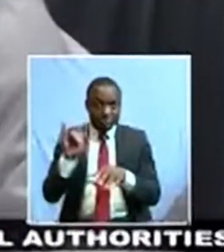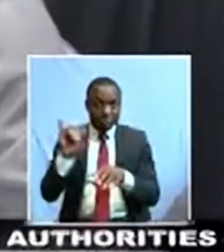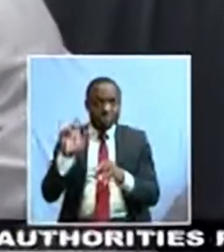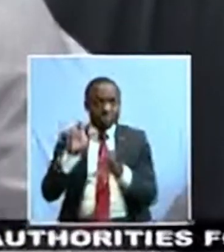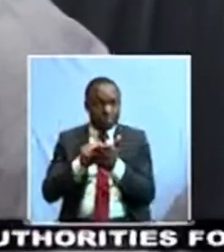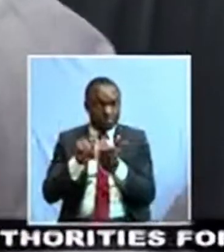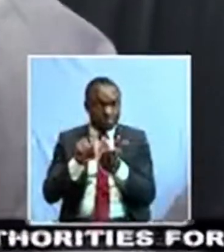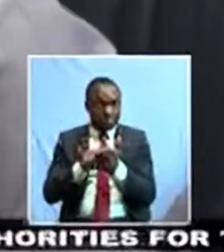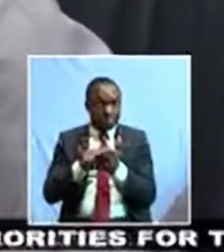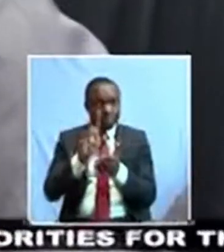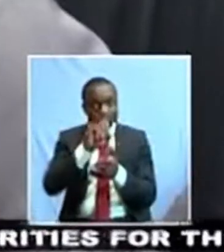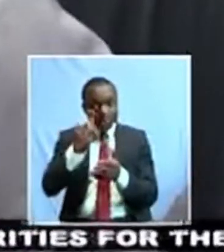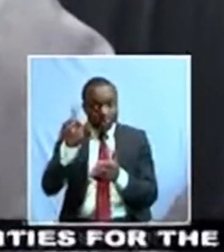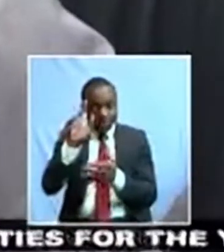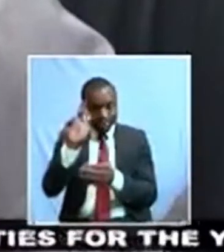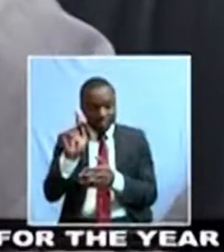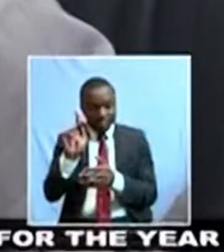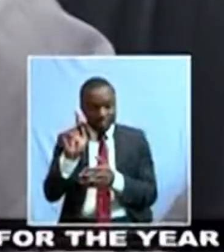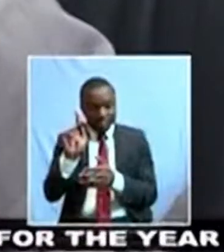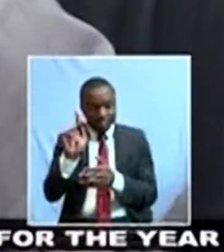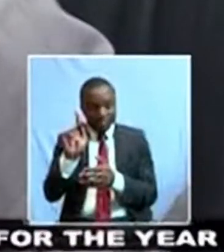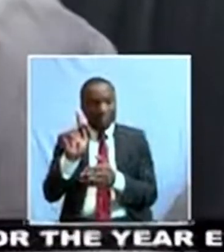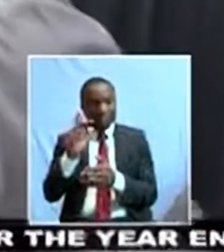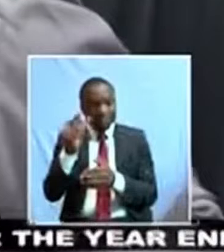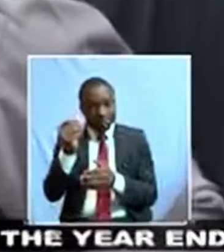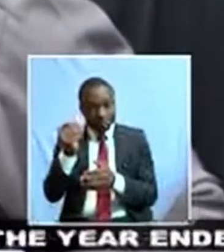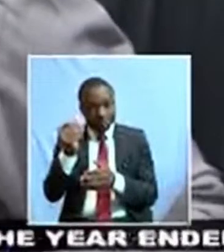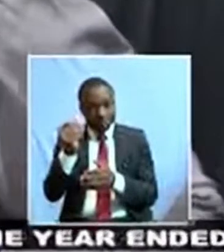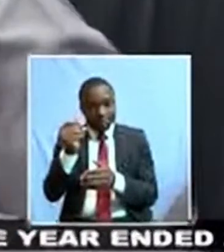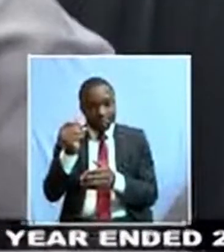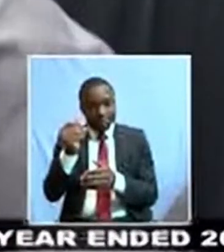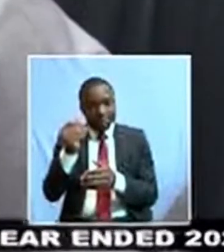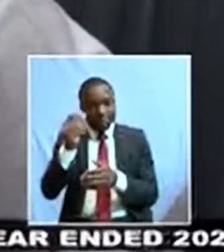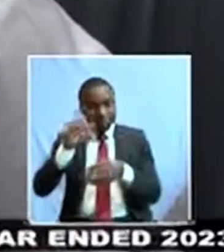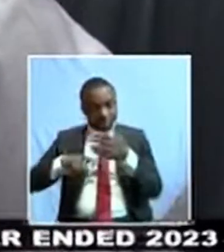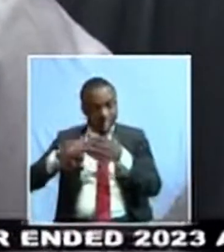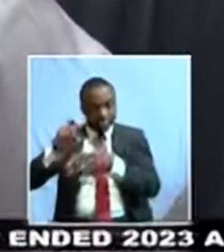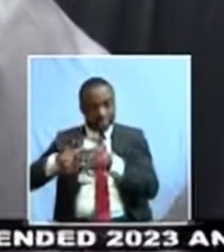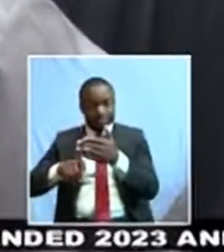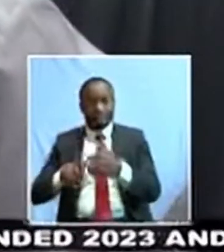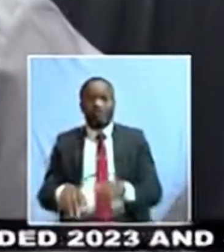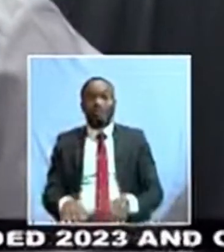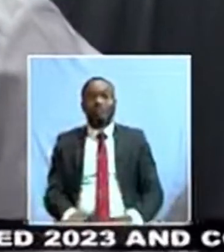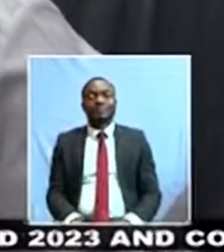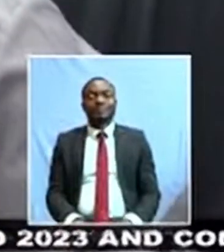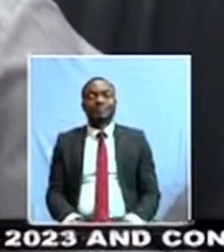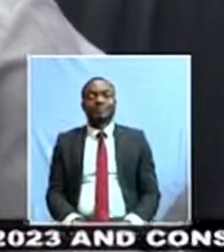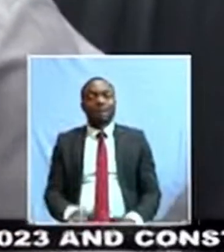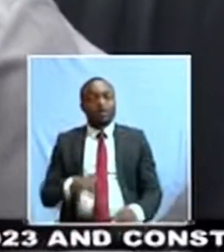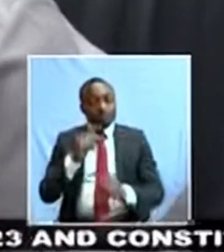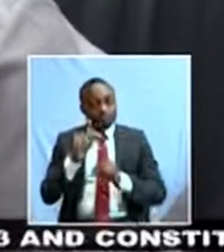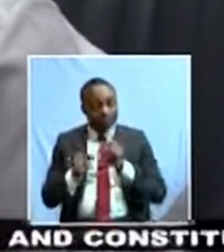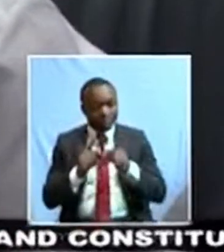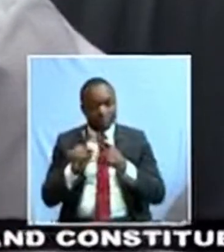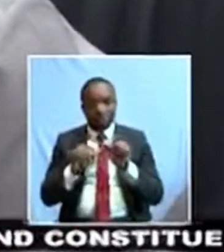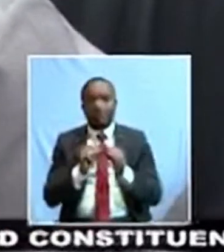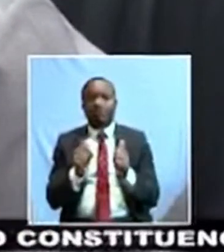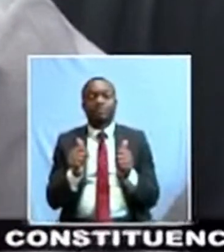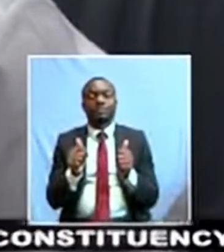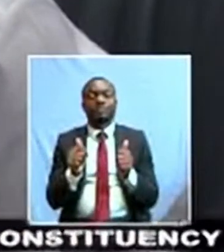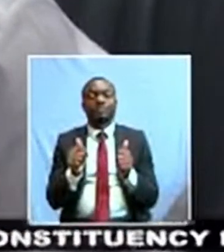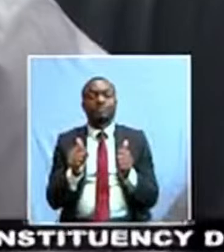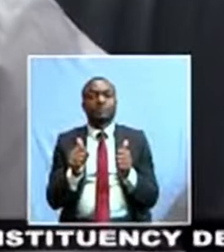about 100 kwacha, and on the fee structures were well. The process was well followed,